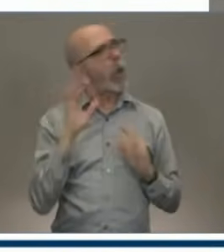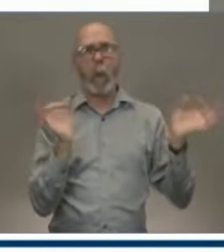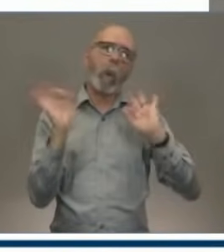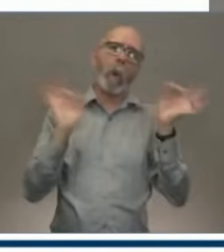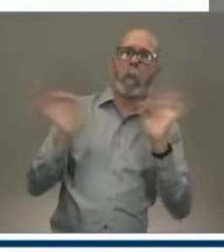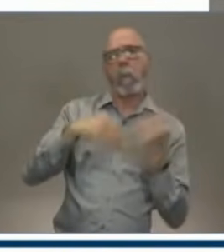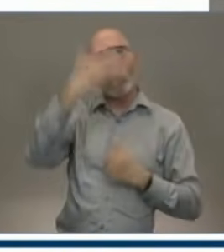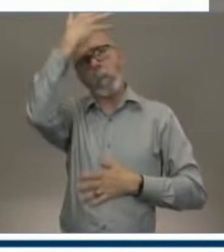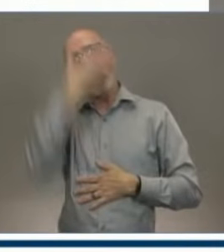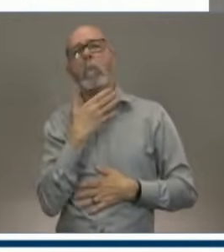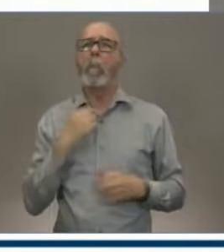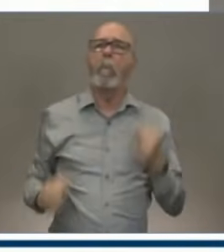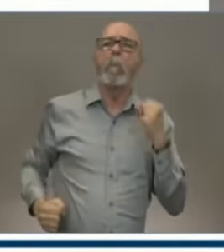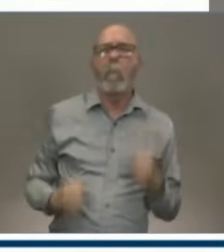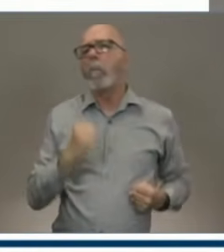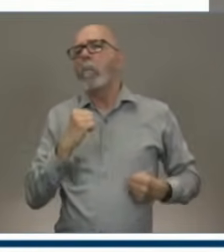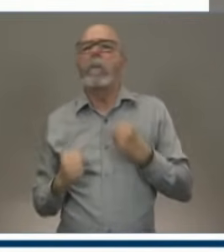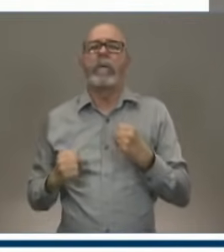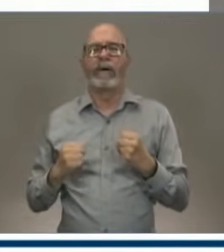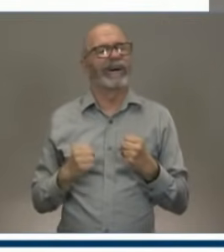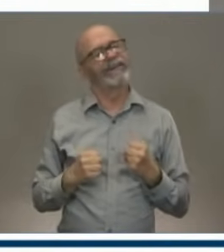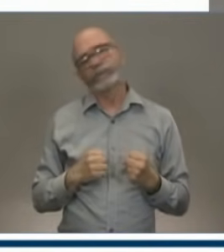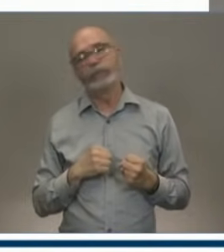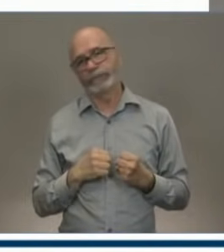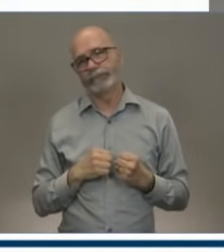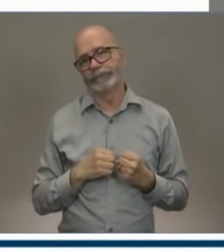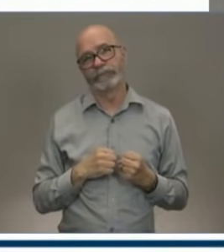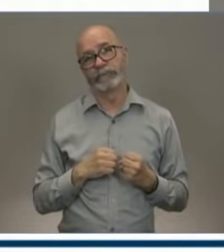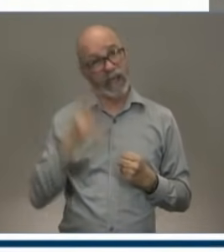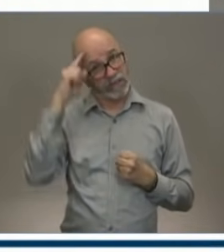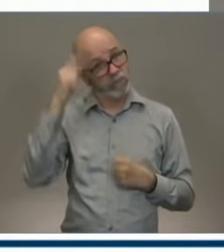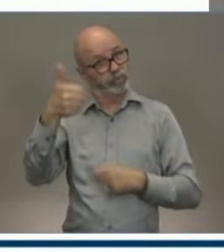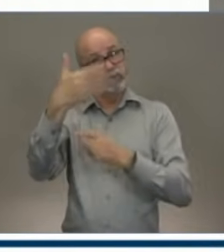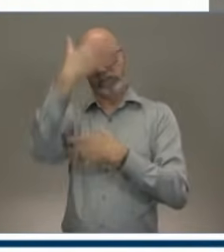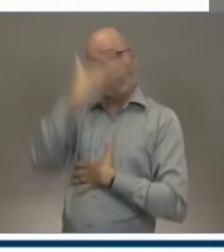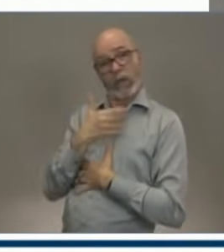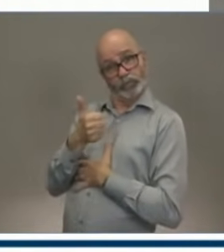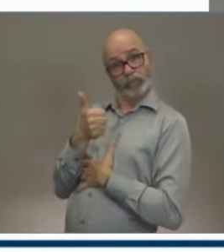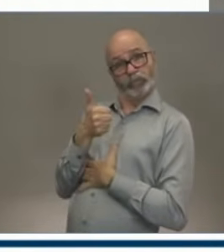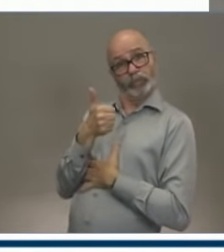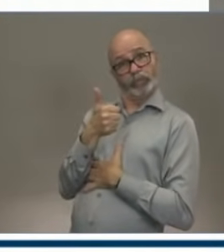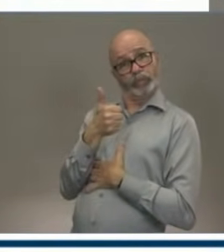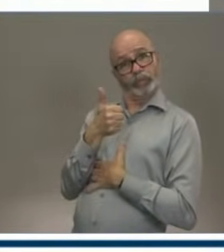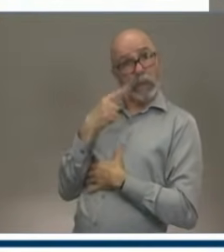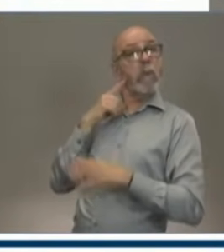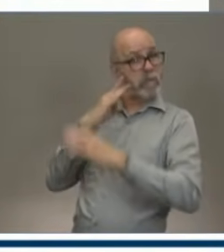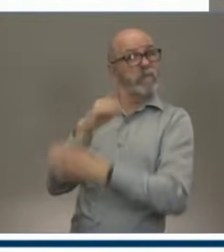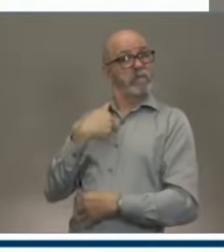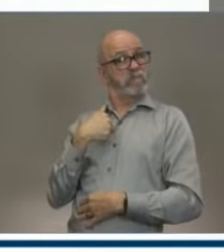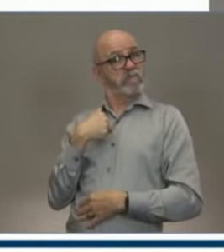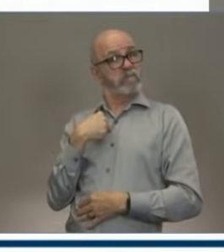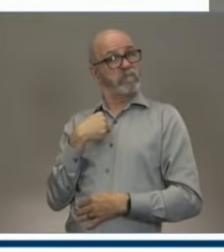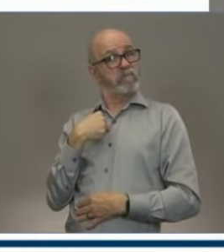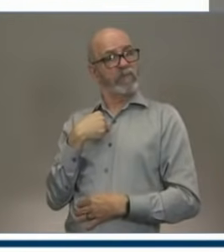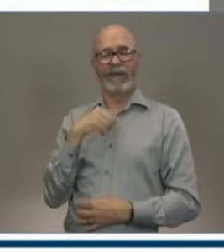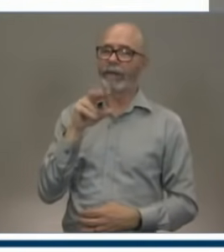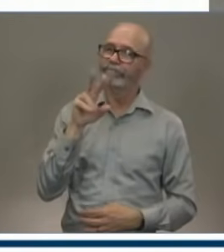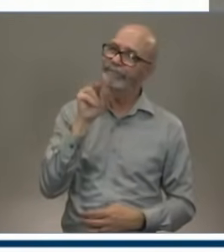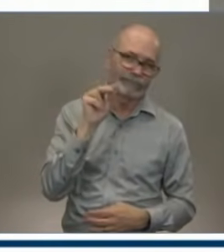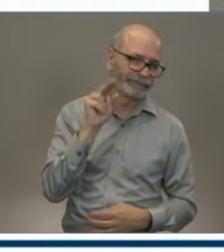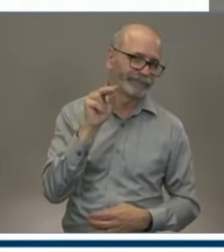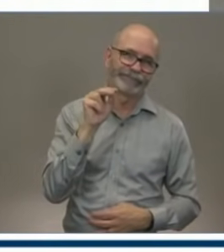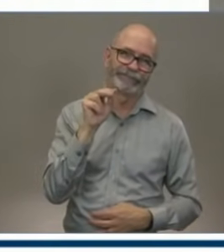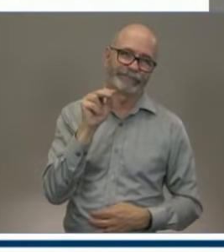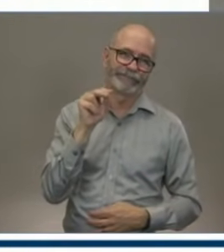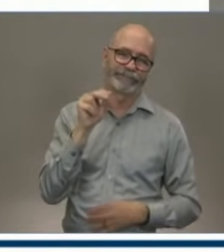I would ask people to not feel that they're providing the same level of safety for the people